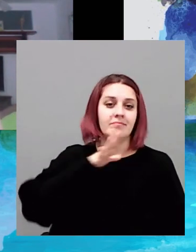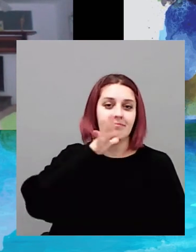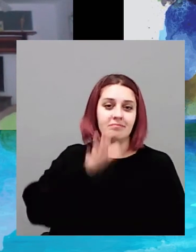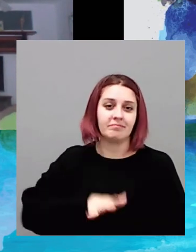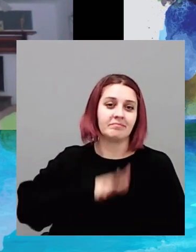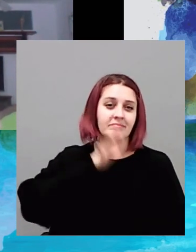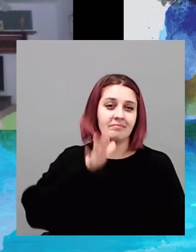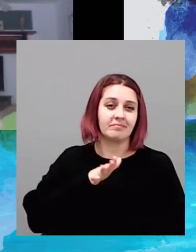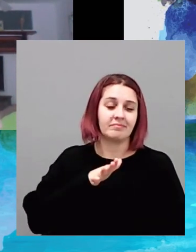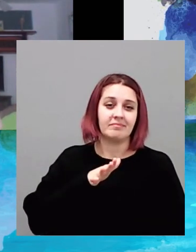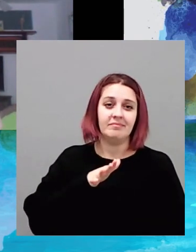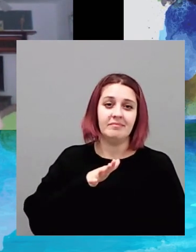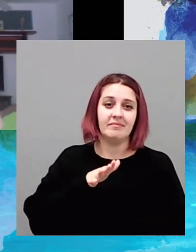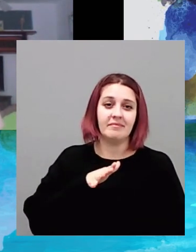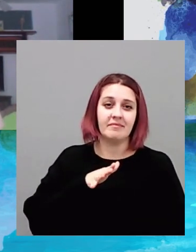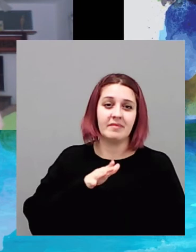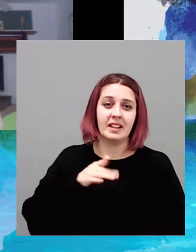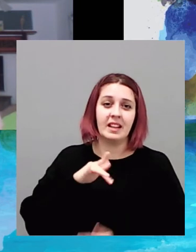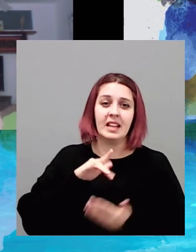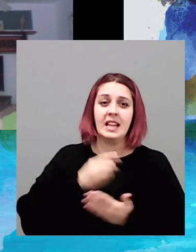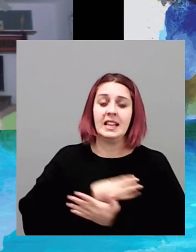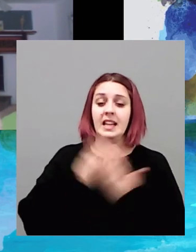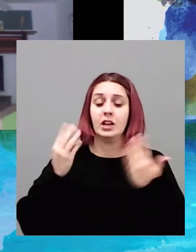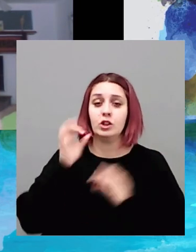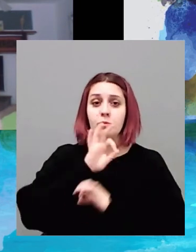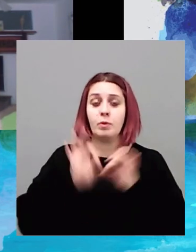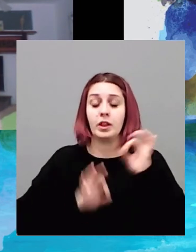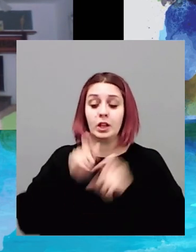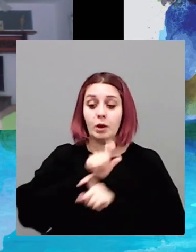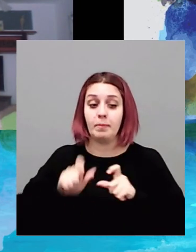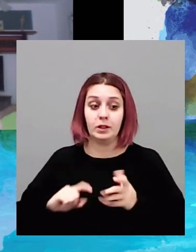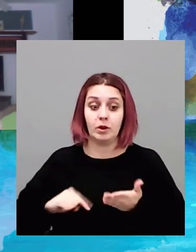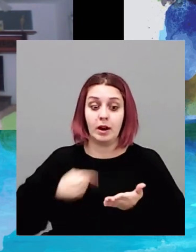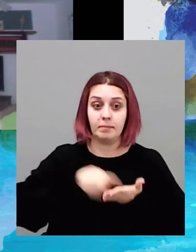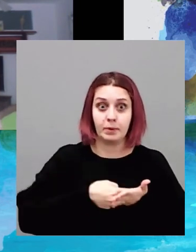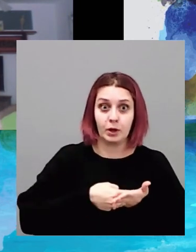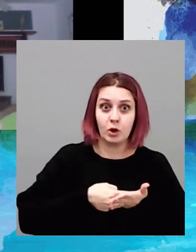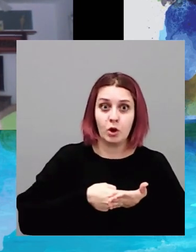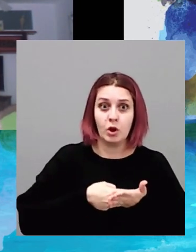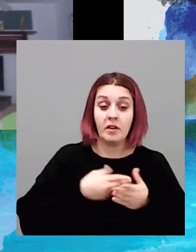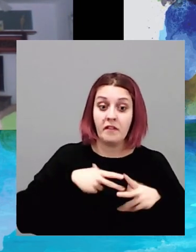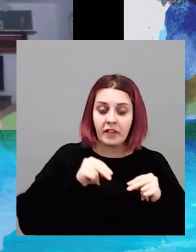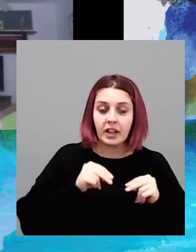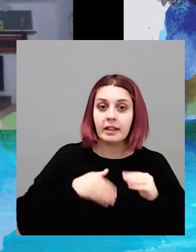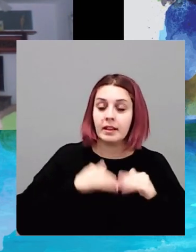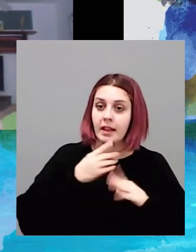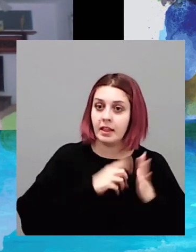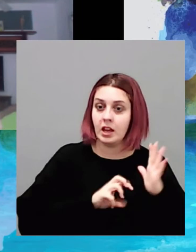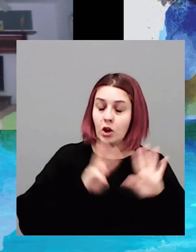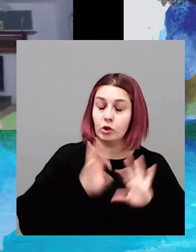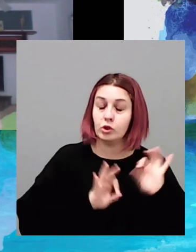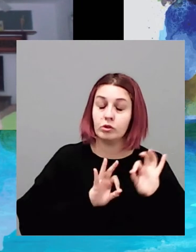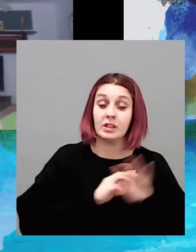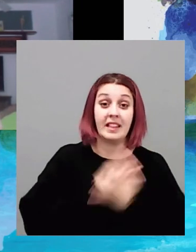Thank you, Alejandro. It's quite impressive that over 18% of the people who begin those